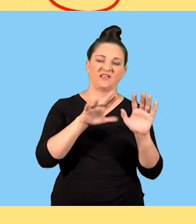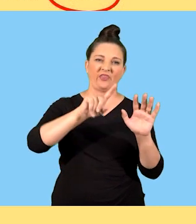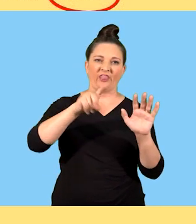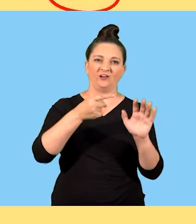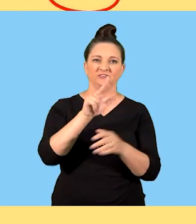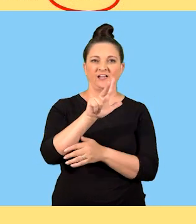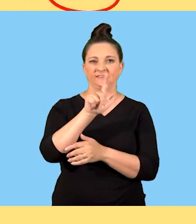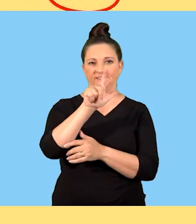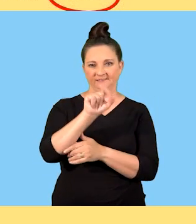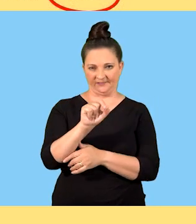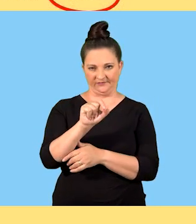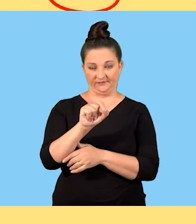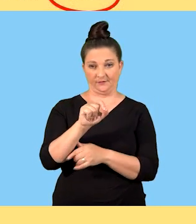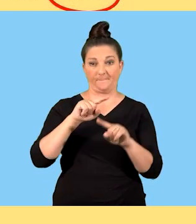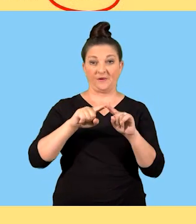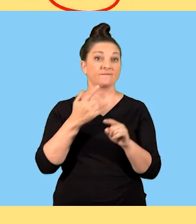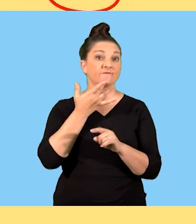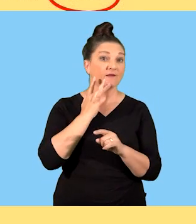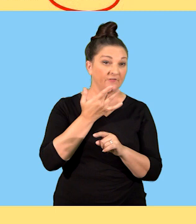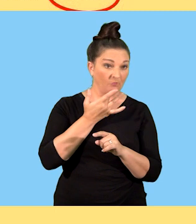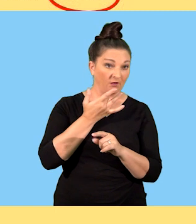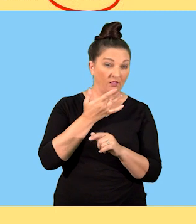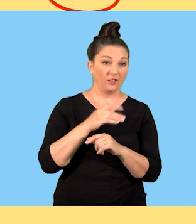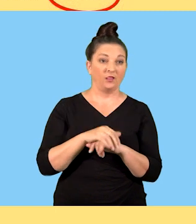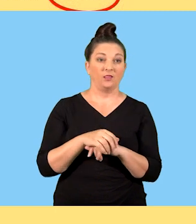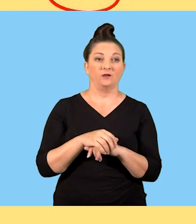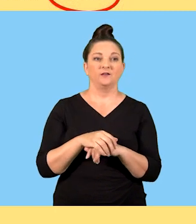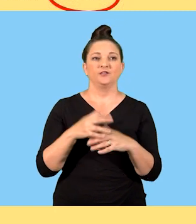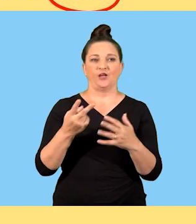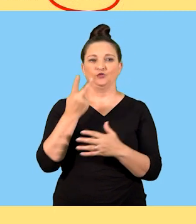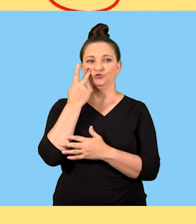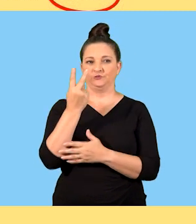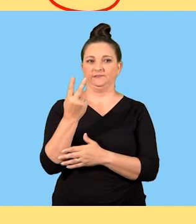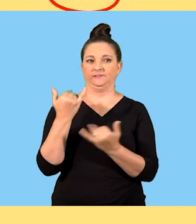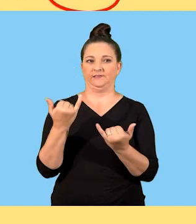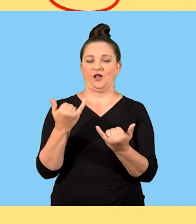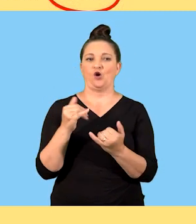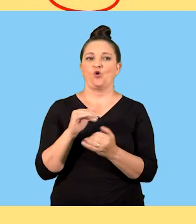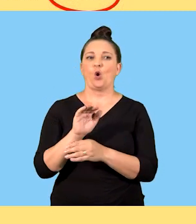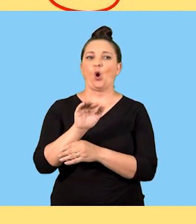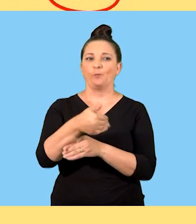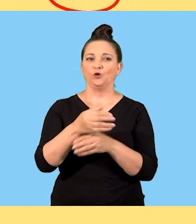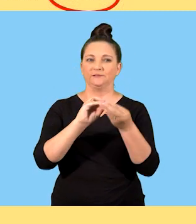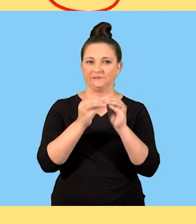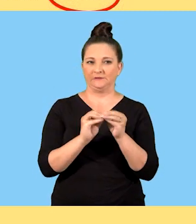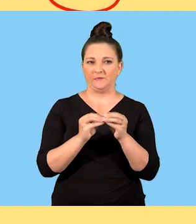going to say our favorable bank balance, which is